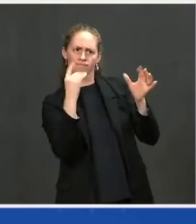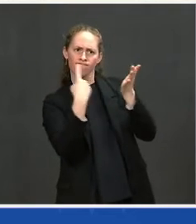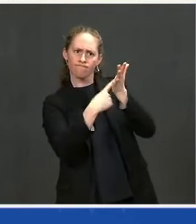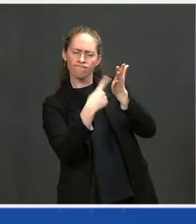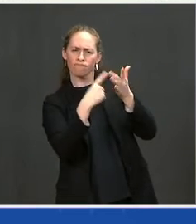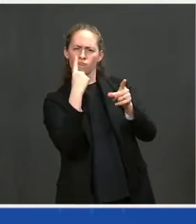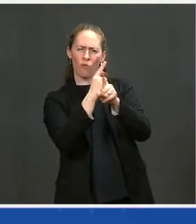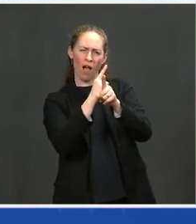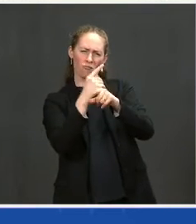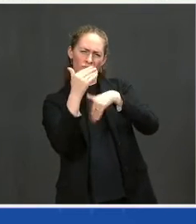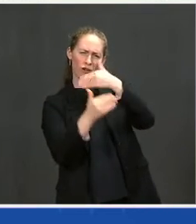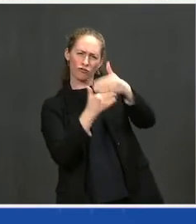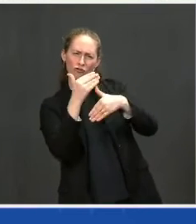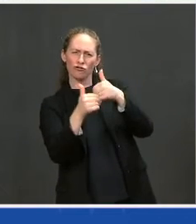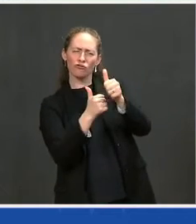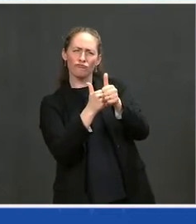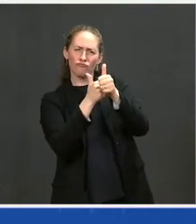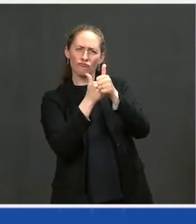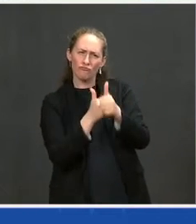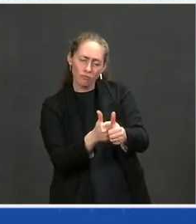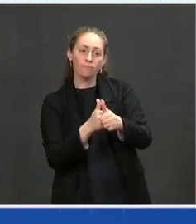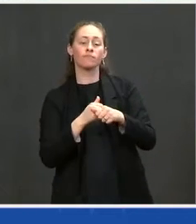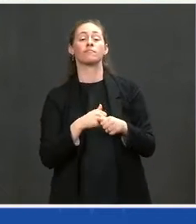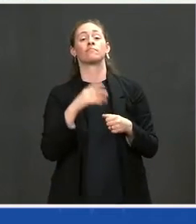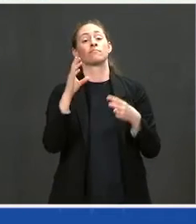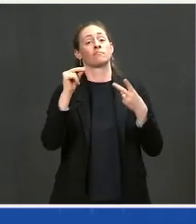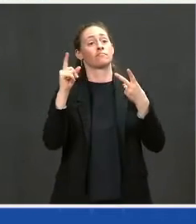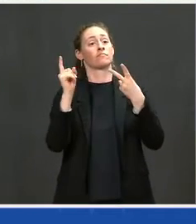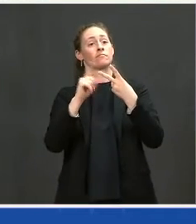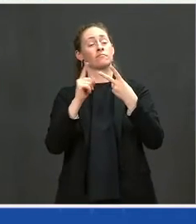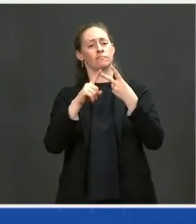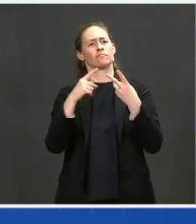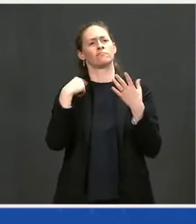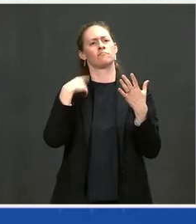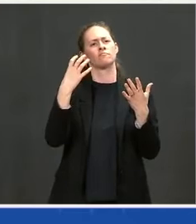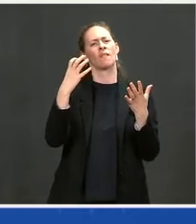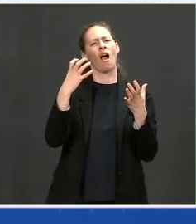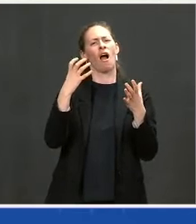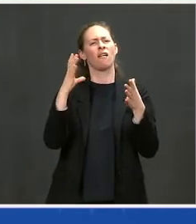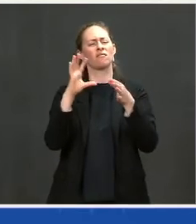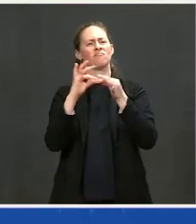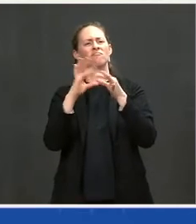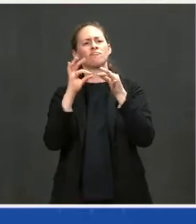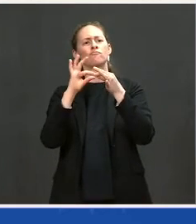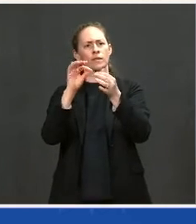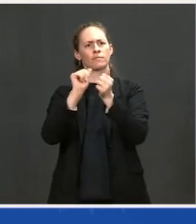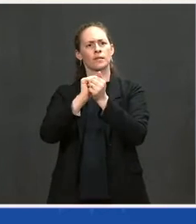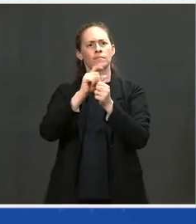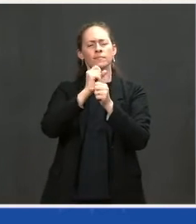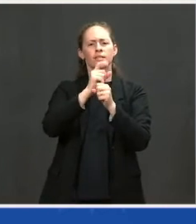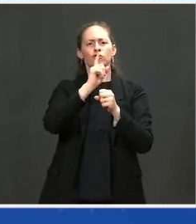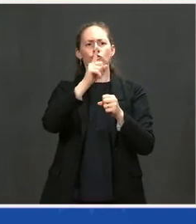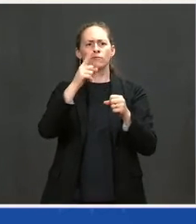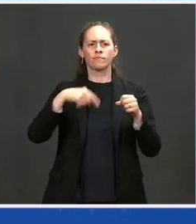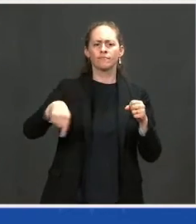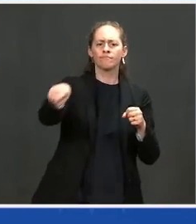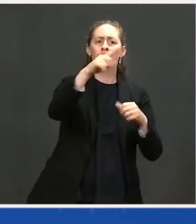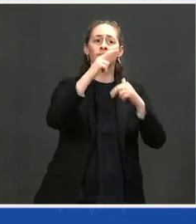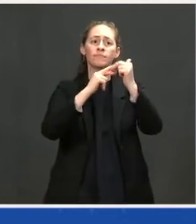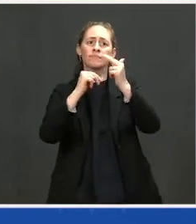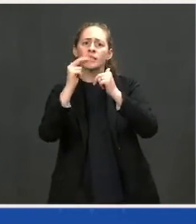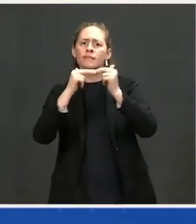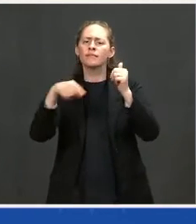that we're occupying now, both licensed beds around the country that exist, as well as, for example,